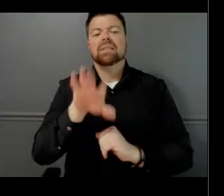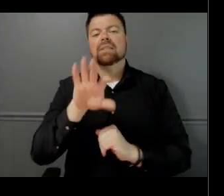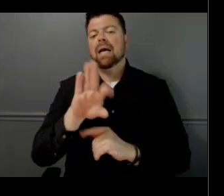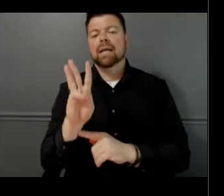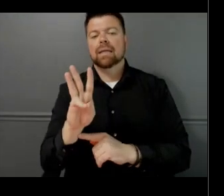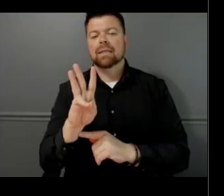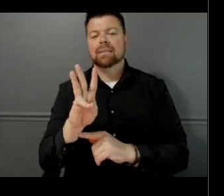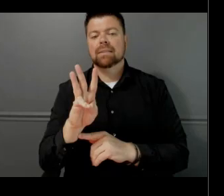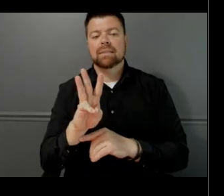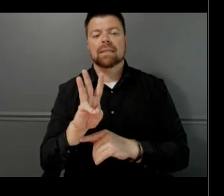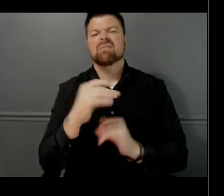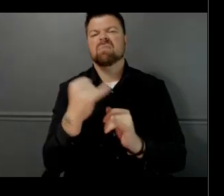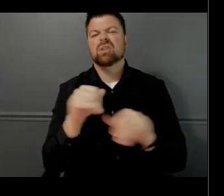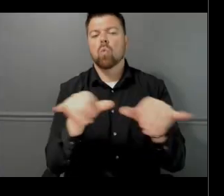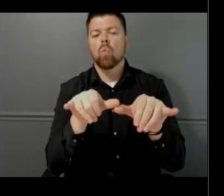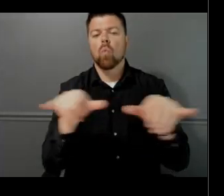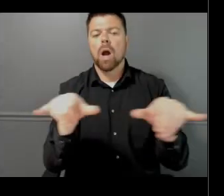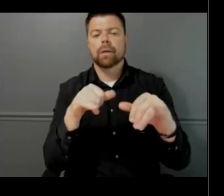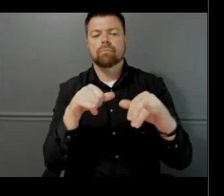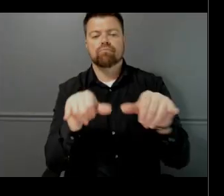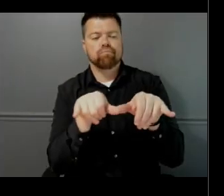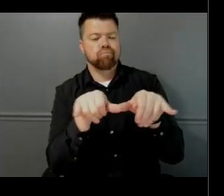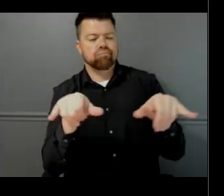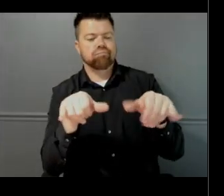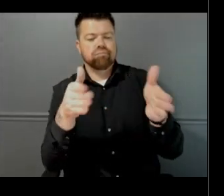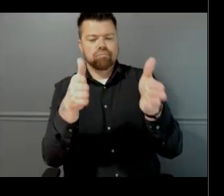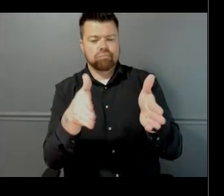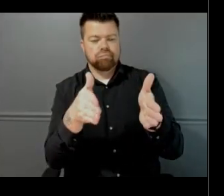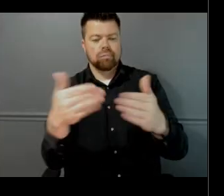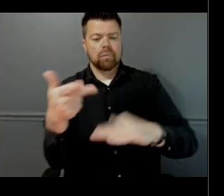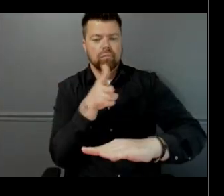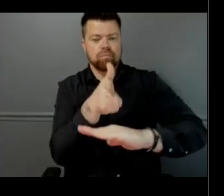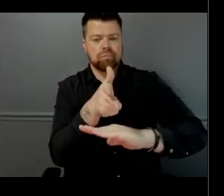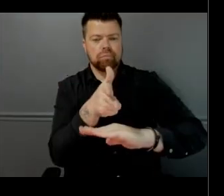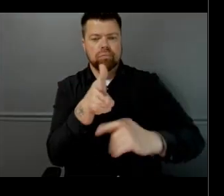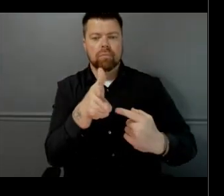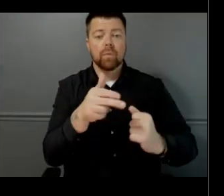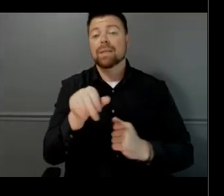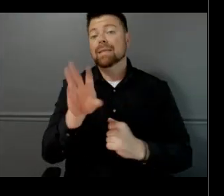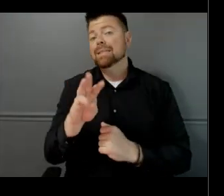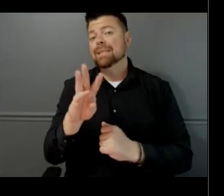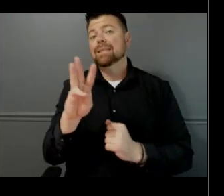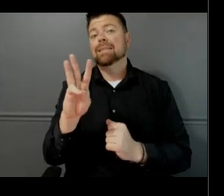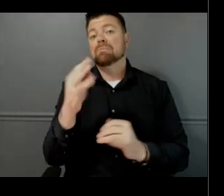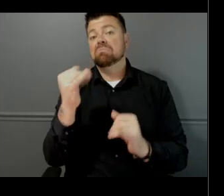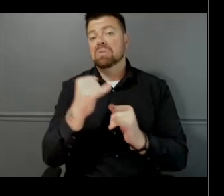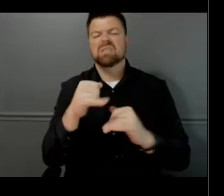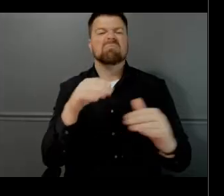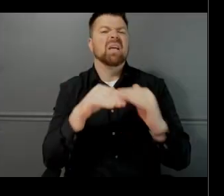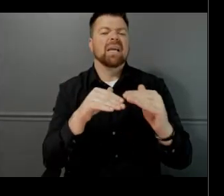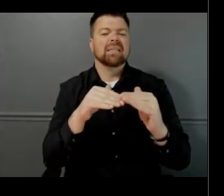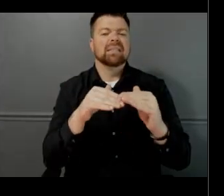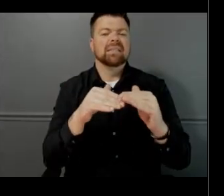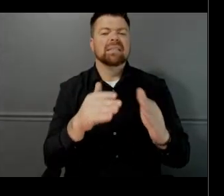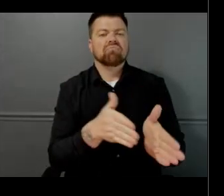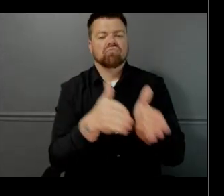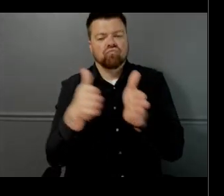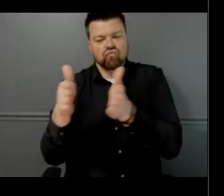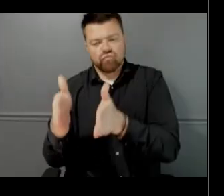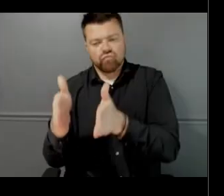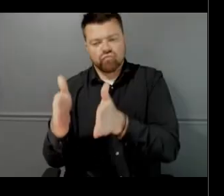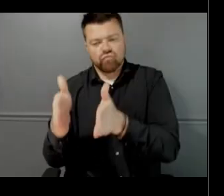a 96-inch wide parking space with a 60-inch access aisle.